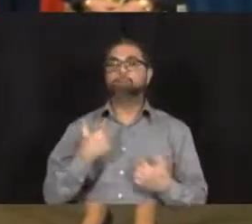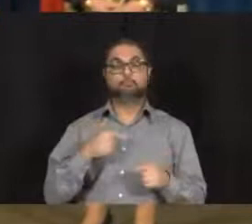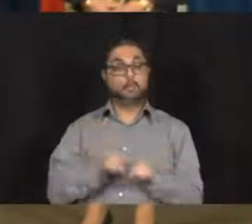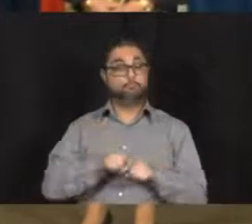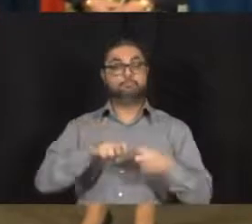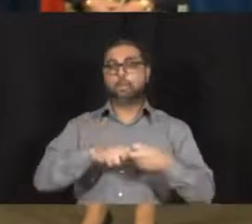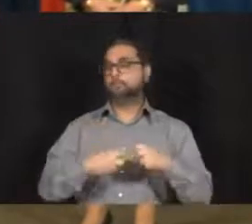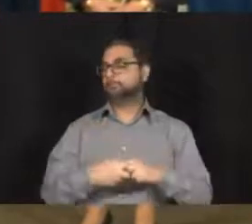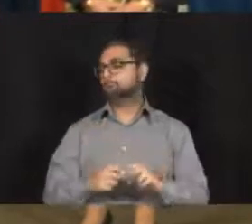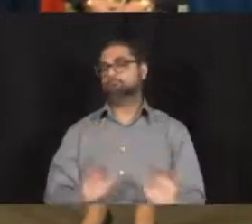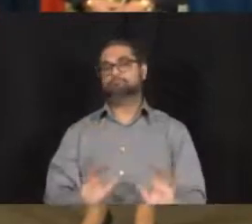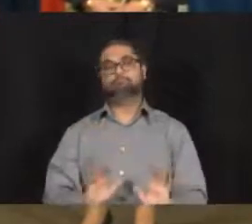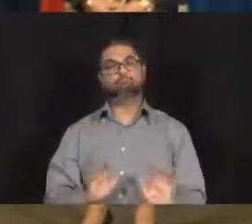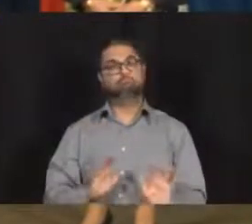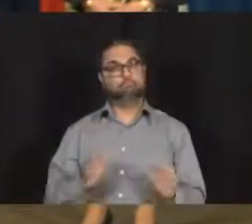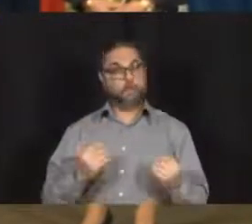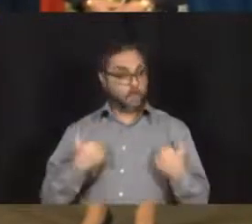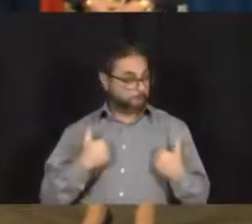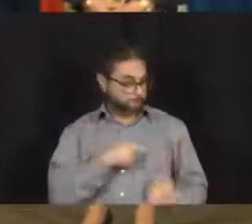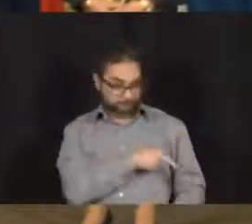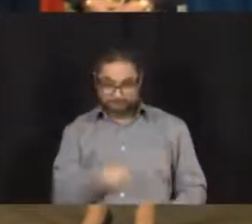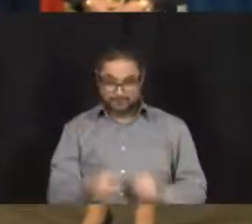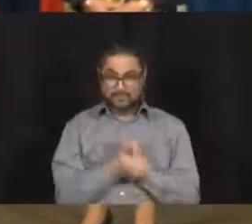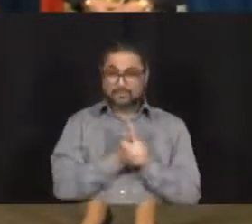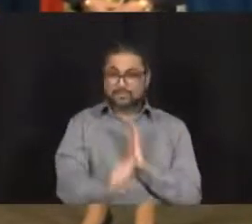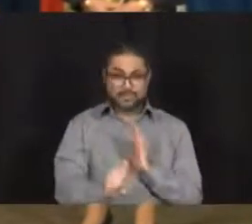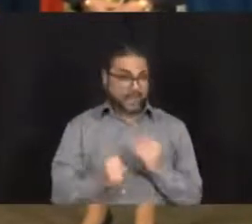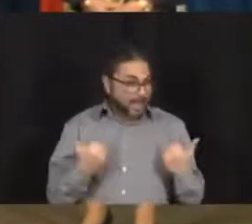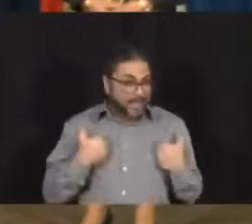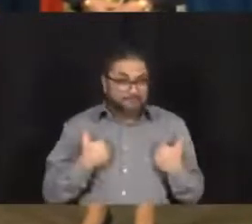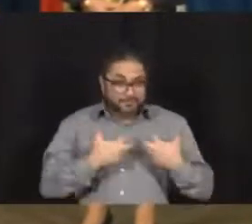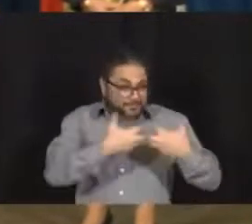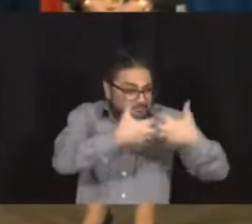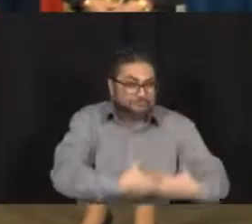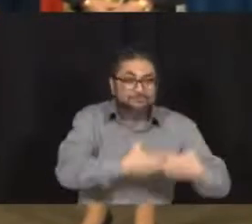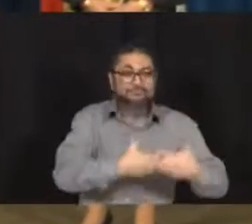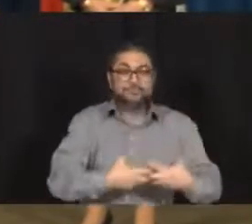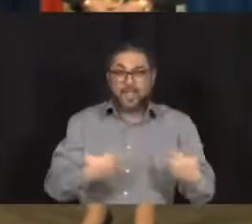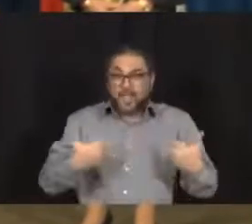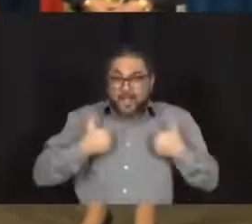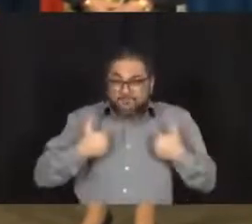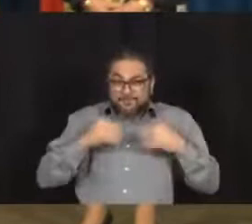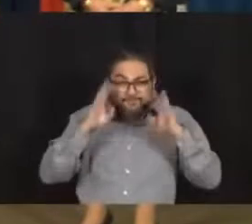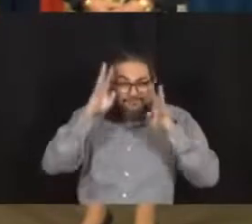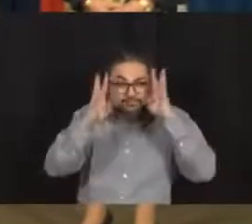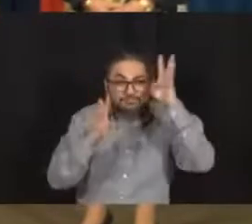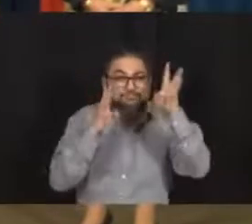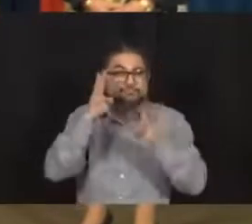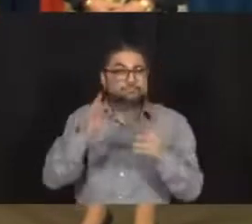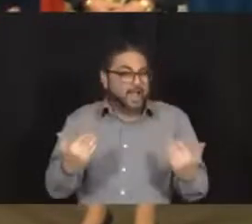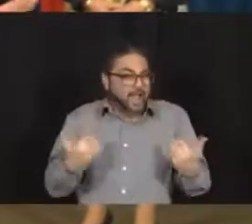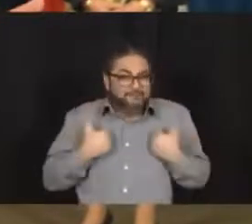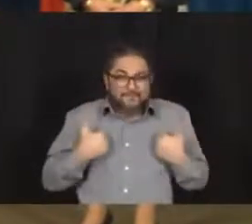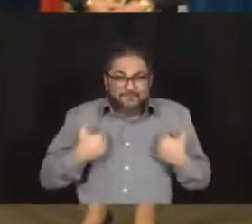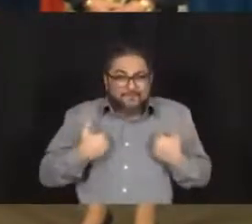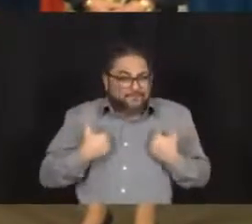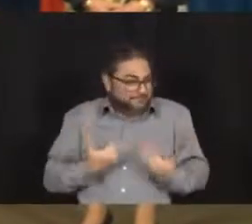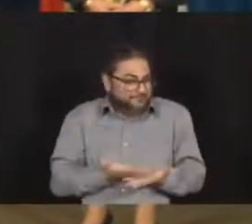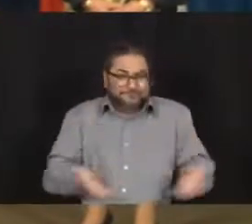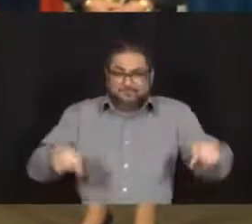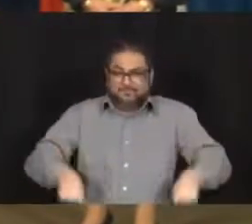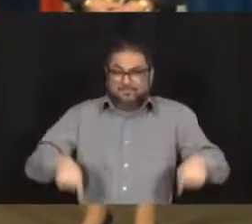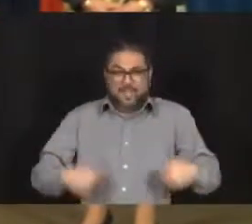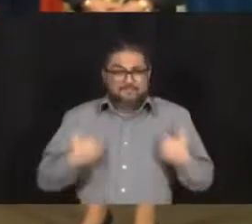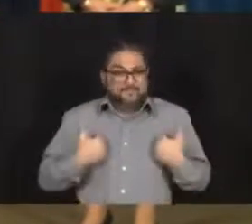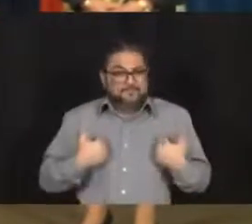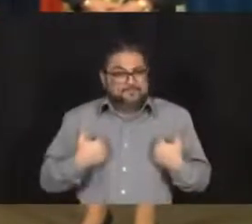the ingenuity, the skills, the manufacturing might and the engineering might that after this, we can go to Asia and save,